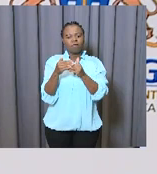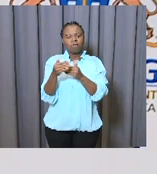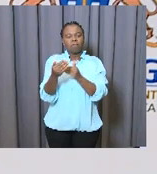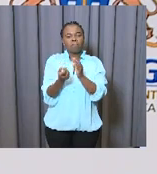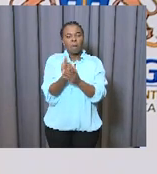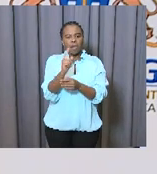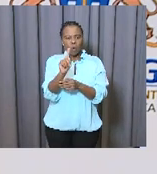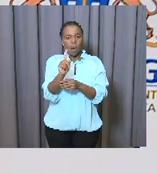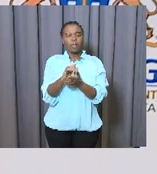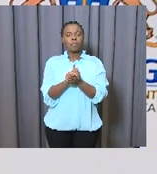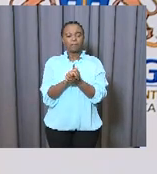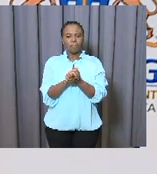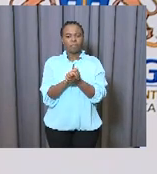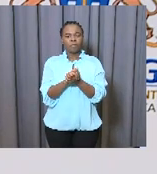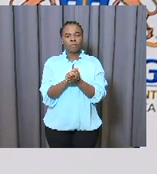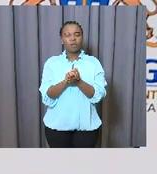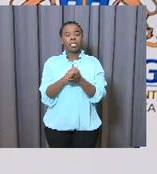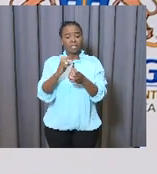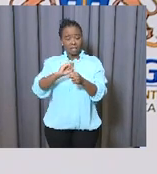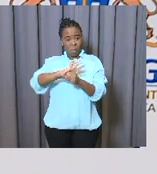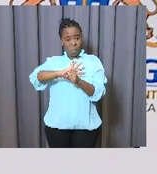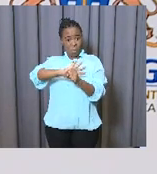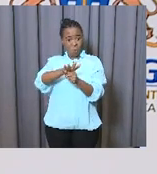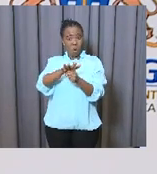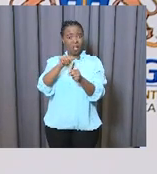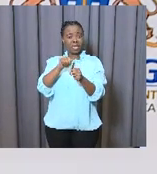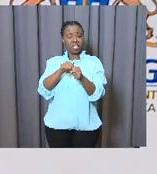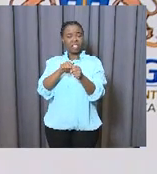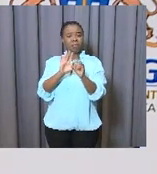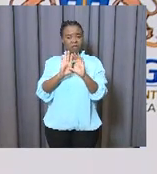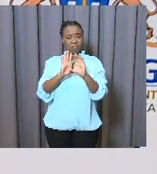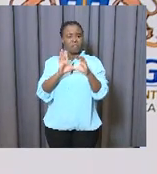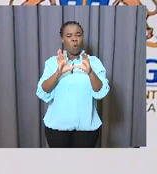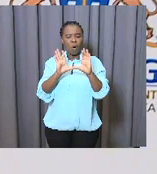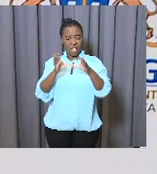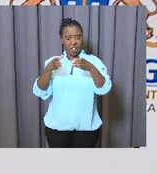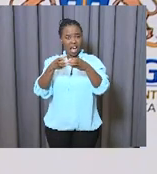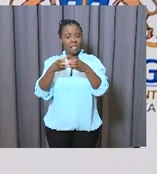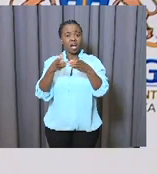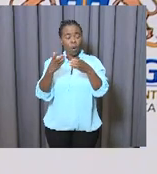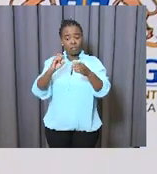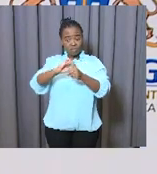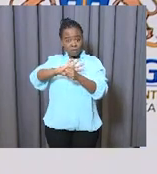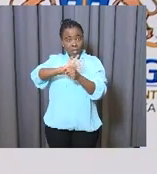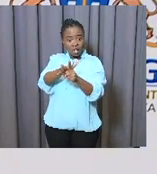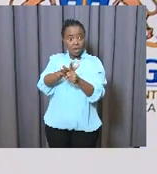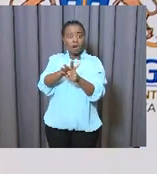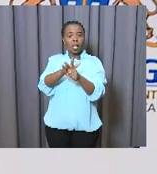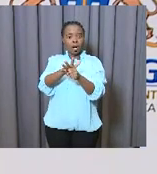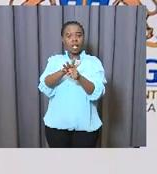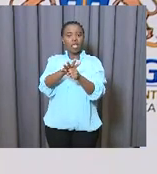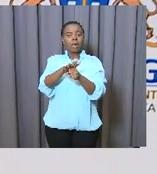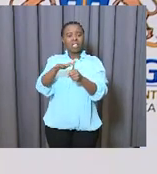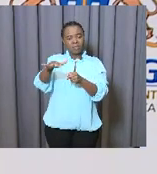Park was that the pandemic, the cluster The source of the outbreak was a factory